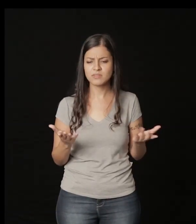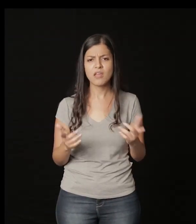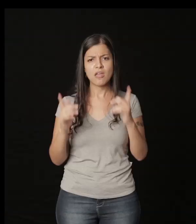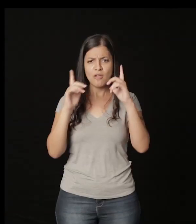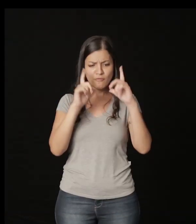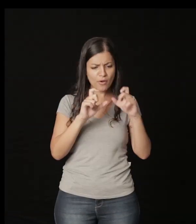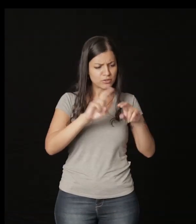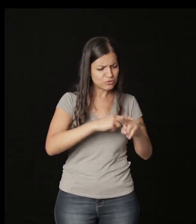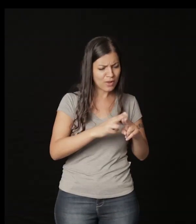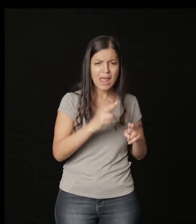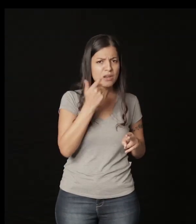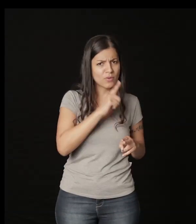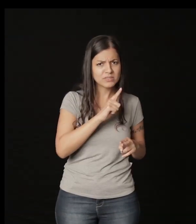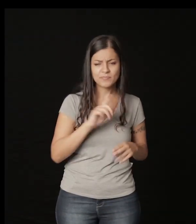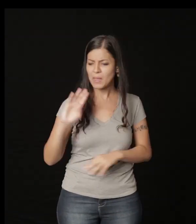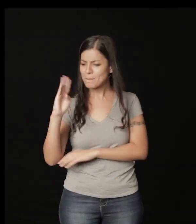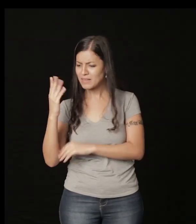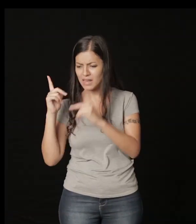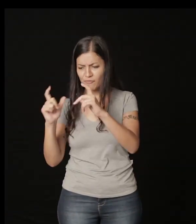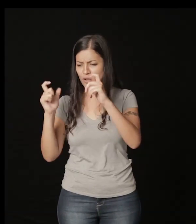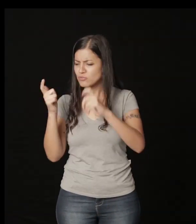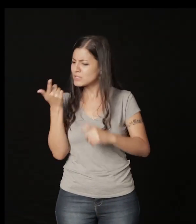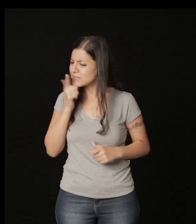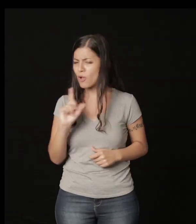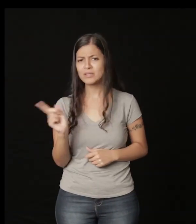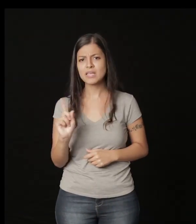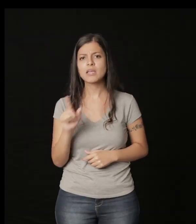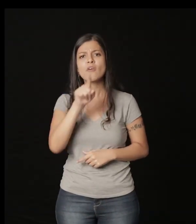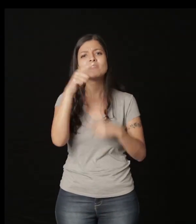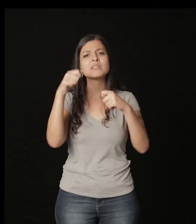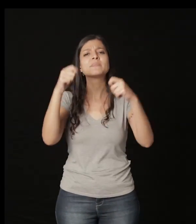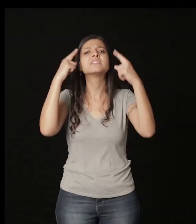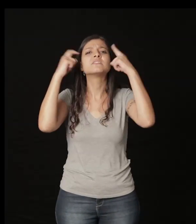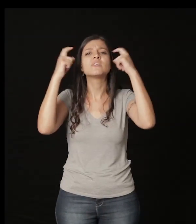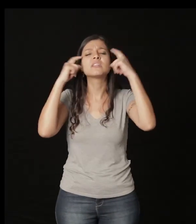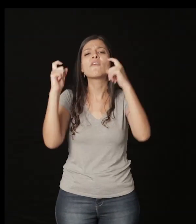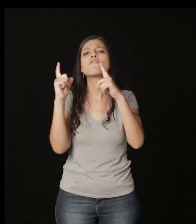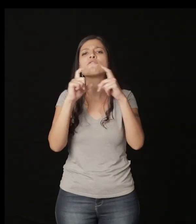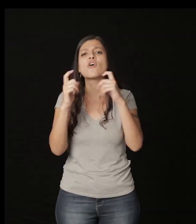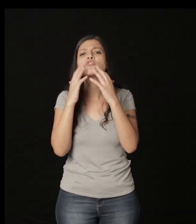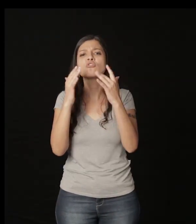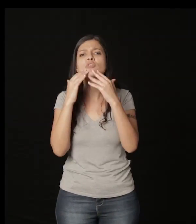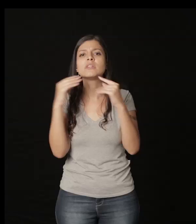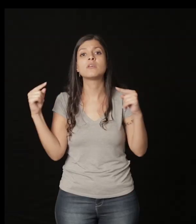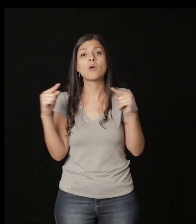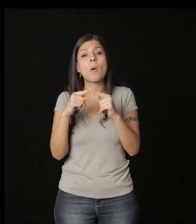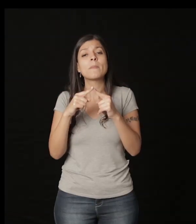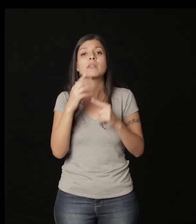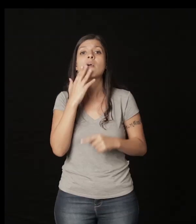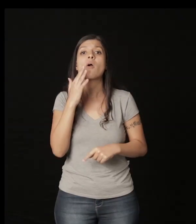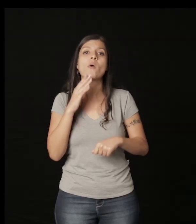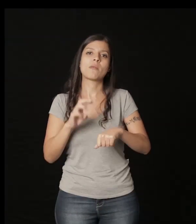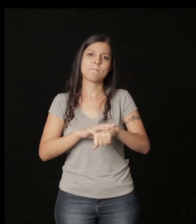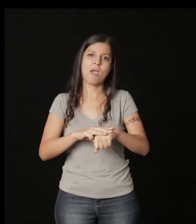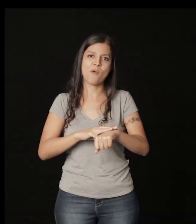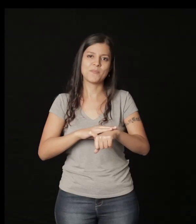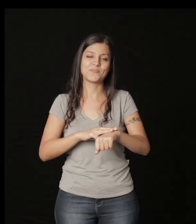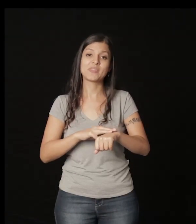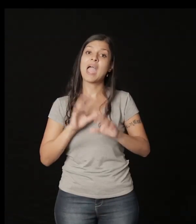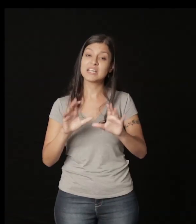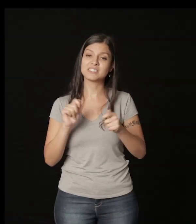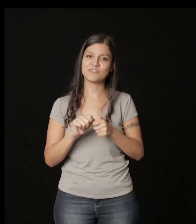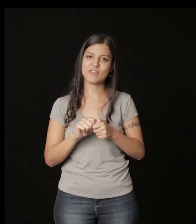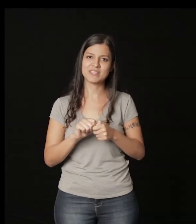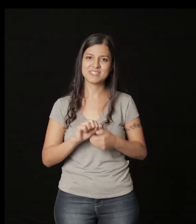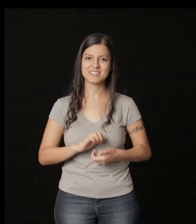we can't photograph chocolate, we can't photograph wood. You need to invent a color film that works with brown. And they did, and that